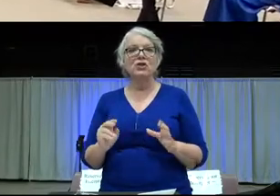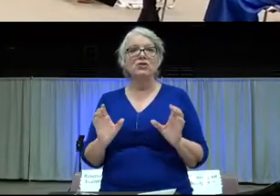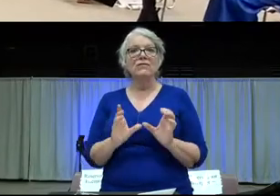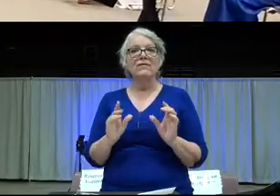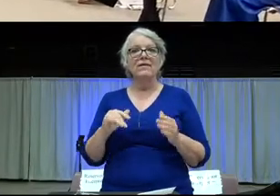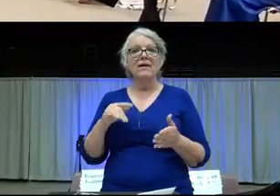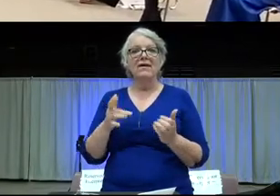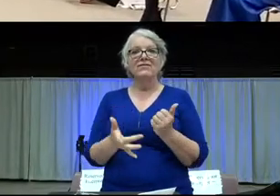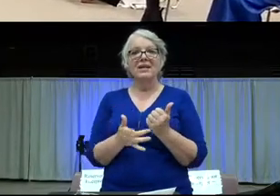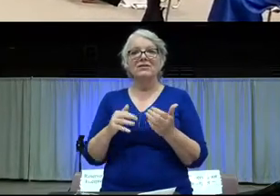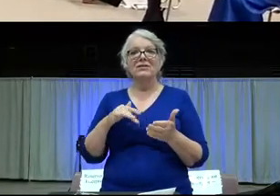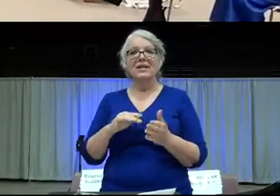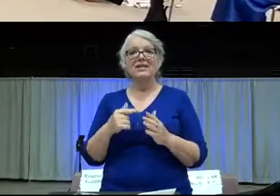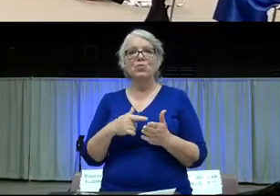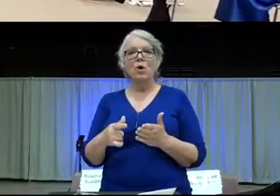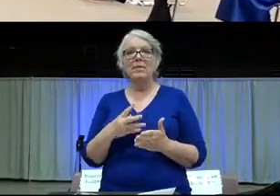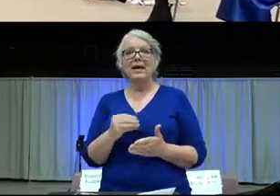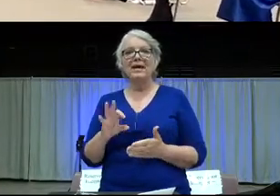Tier 1.